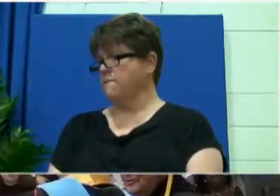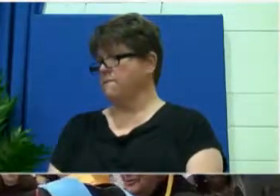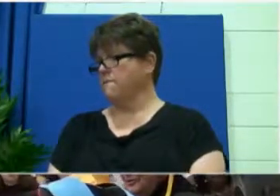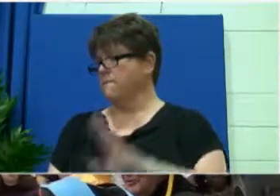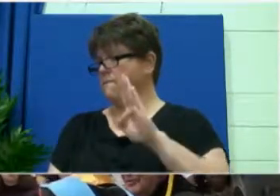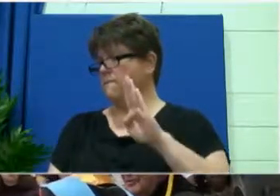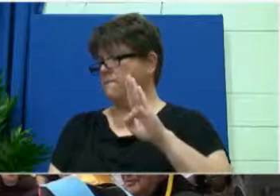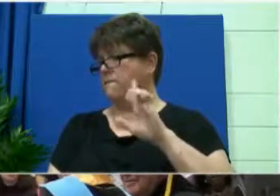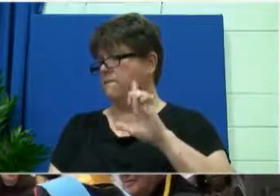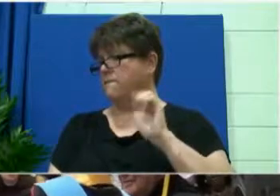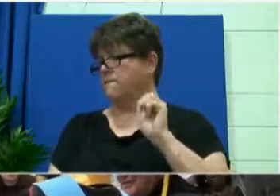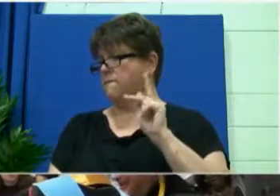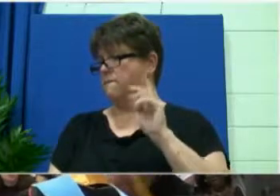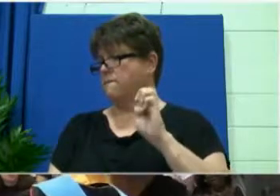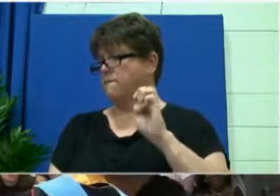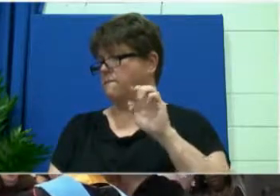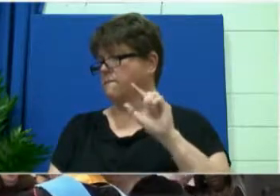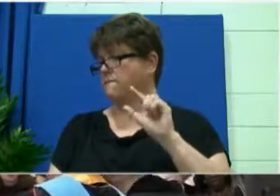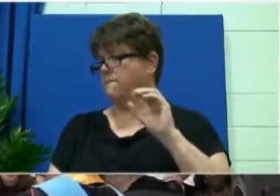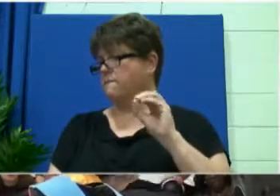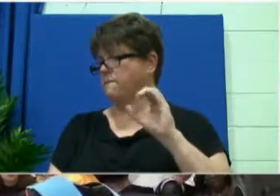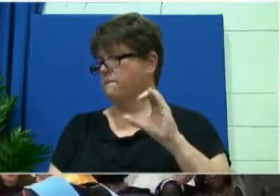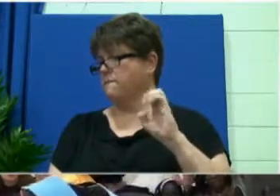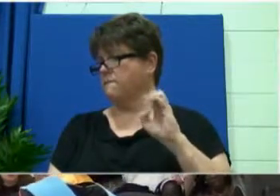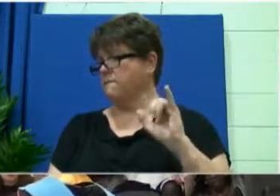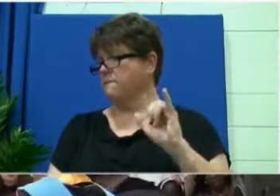Blake Michael Gosey, Associate in Arts.